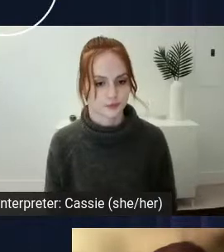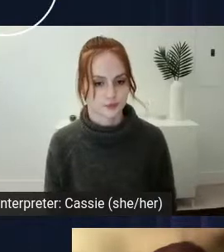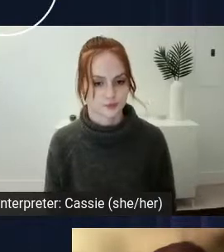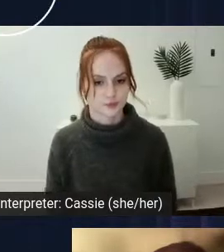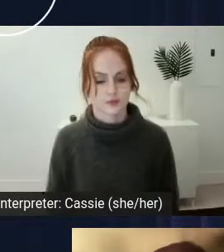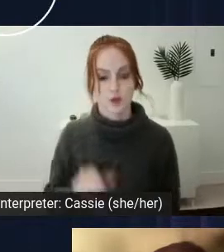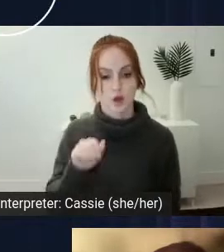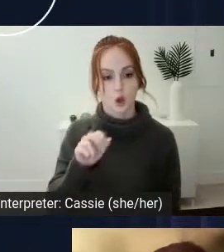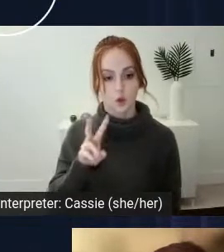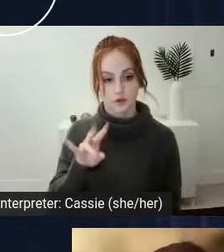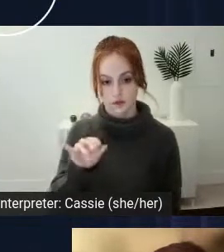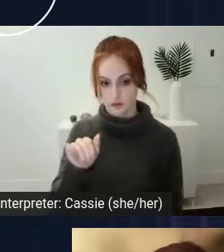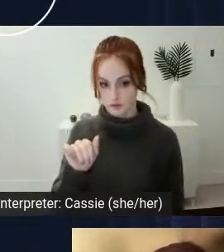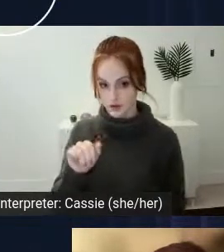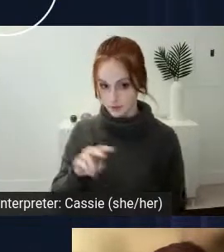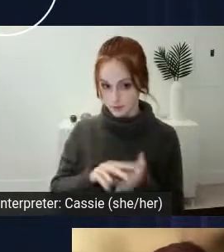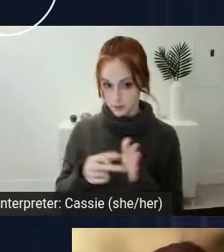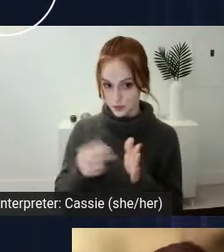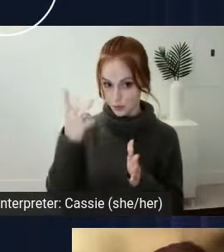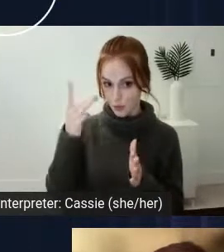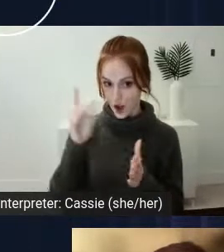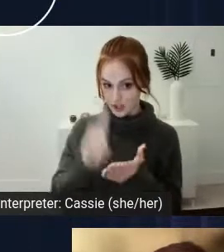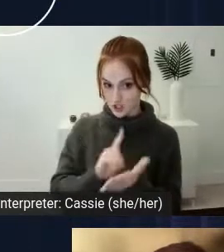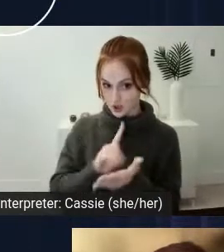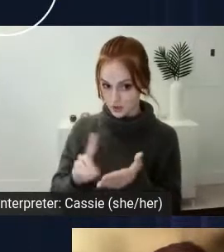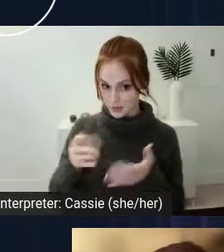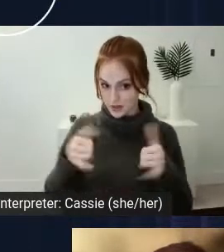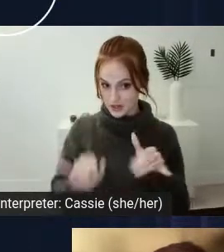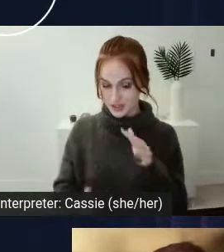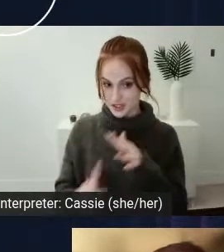Like why the discrimination still exists, or the